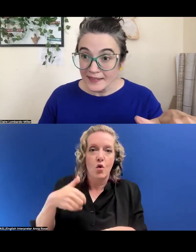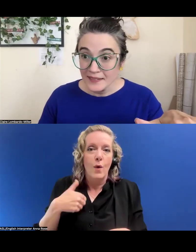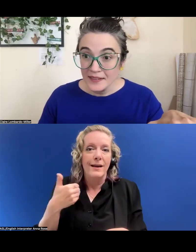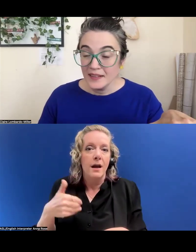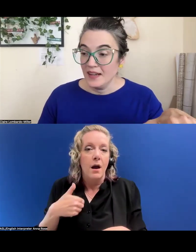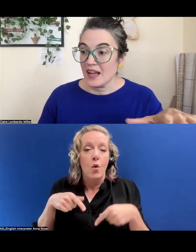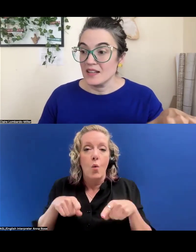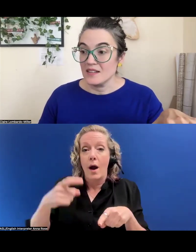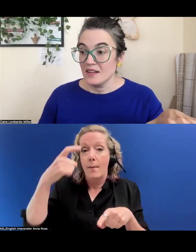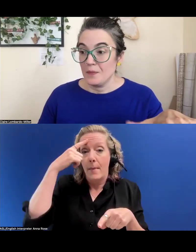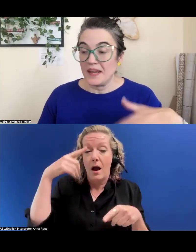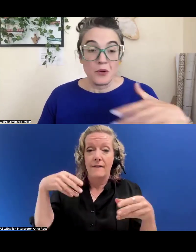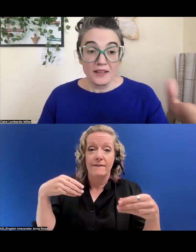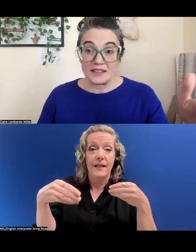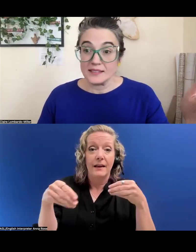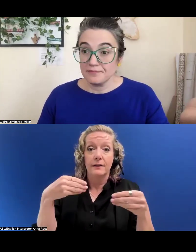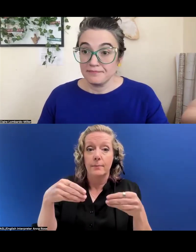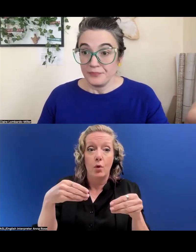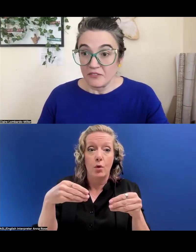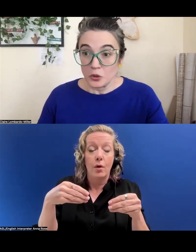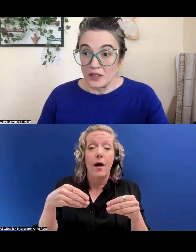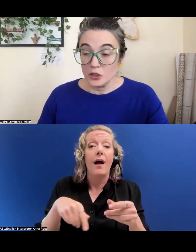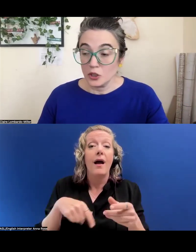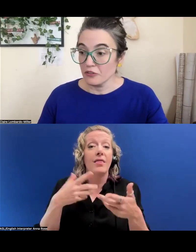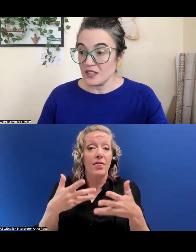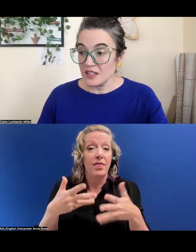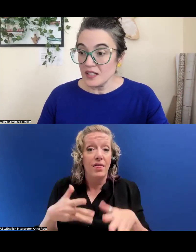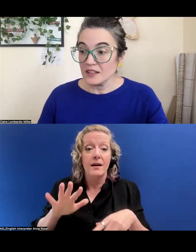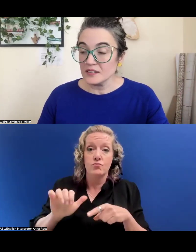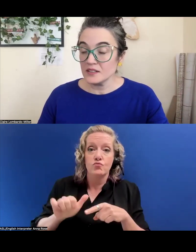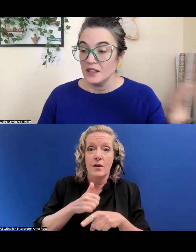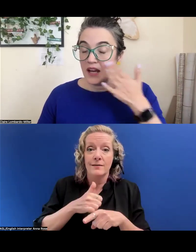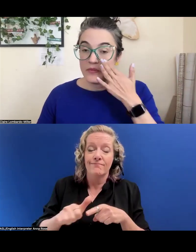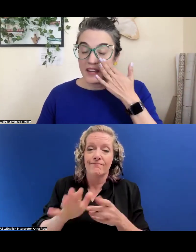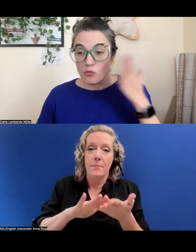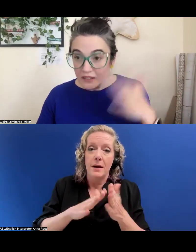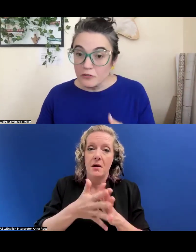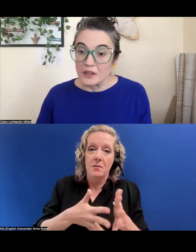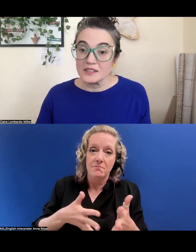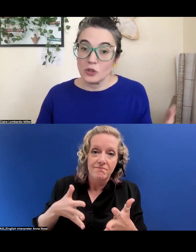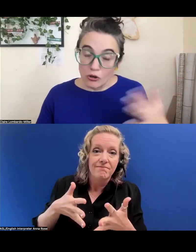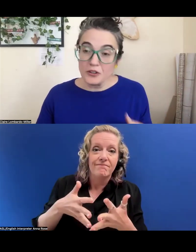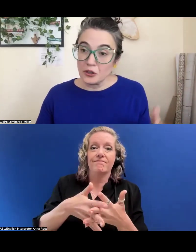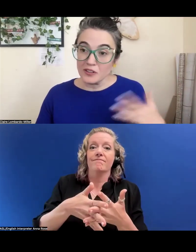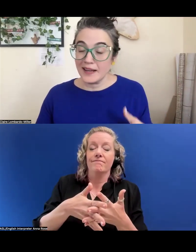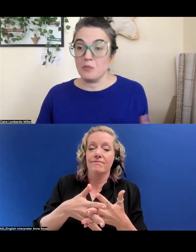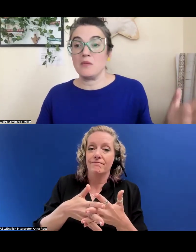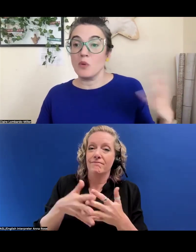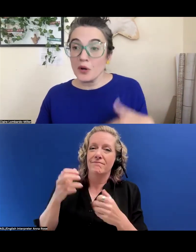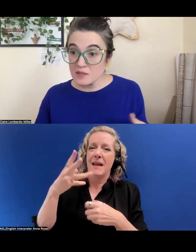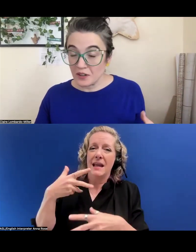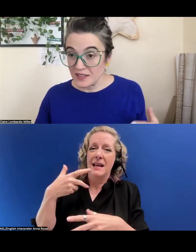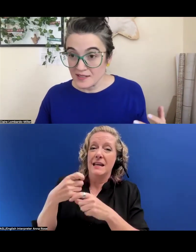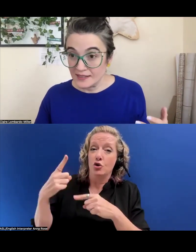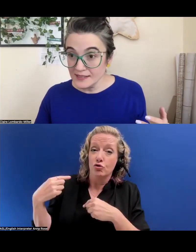plastic. And they get practiced, if you will, over the years, and they get reinforced over and over again by